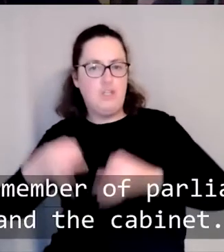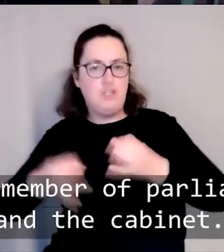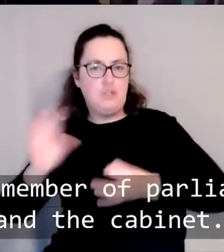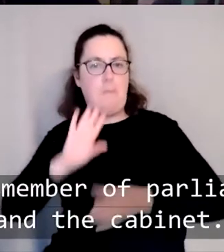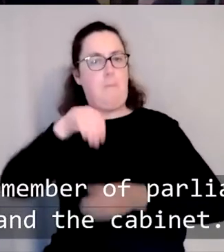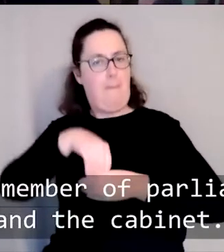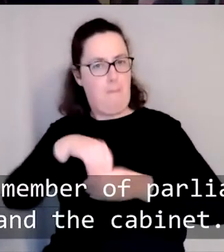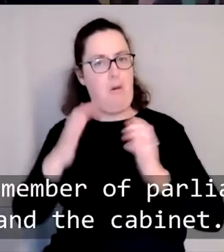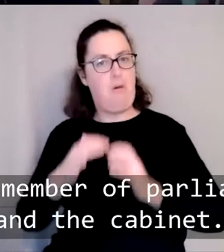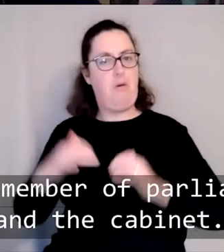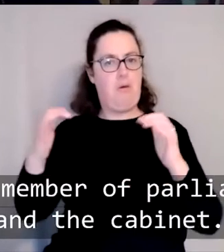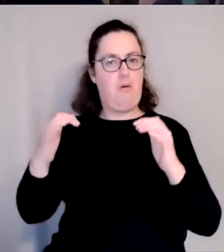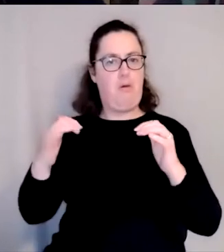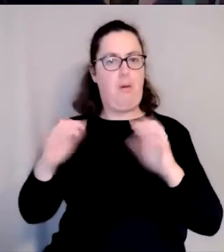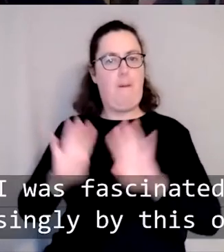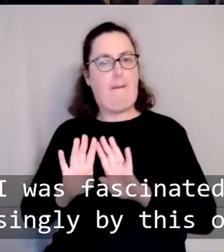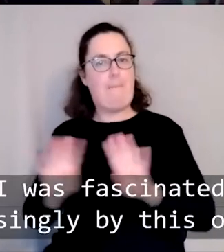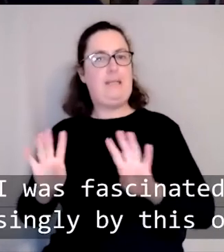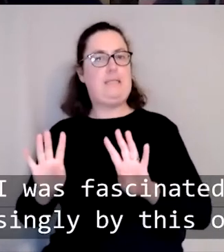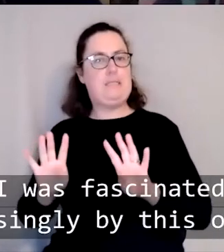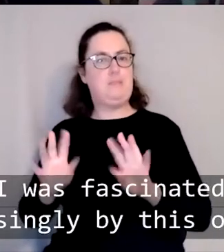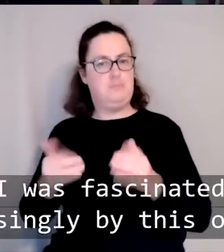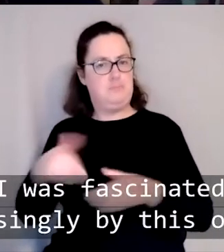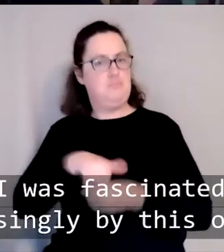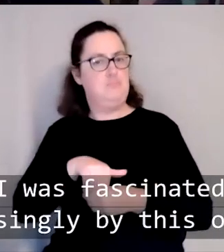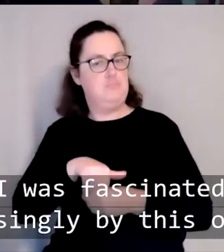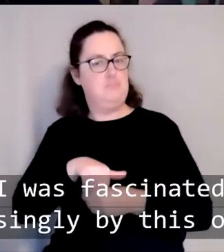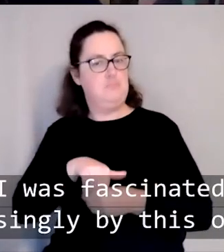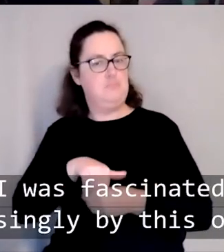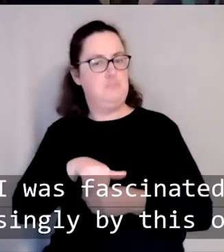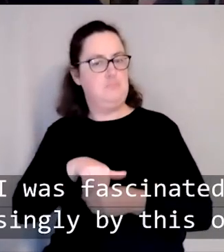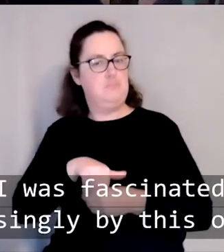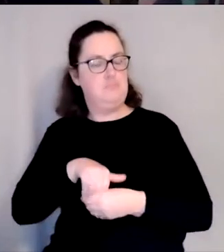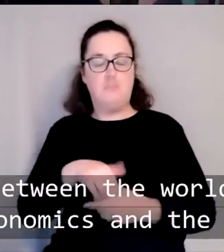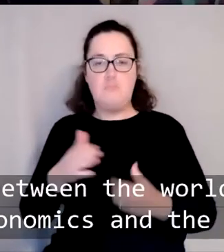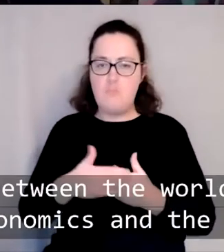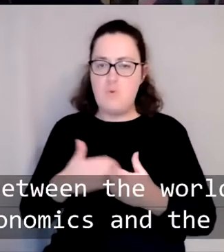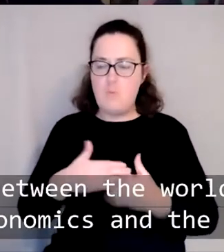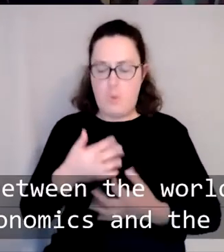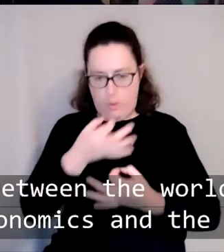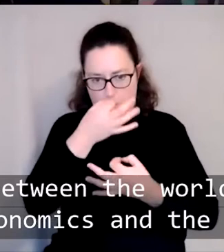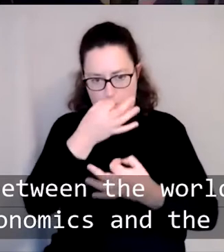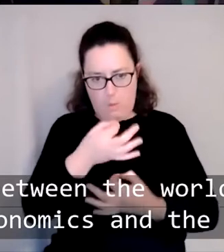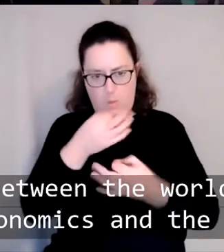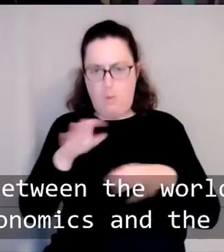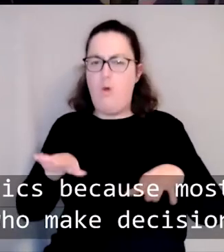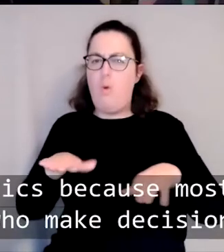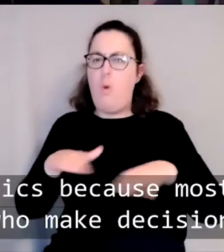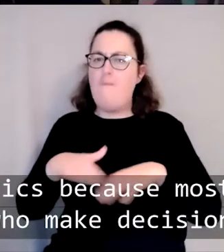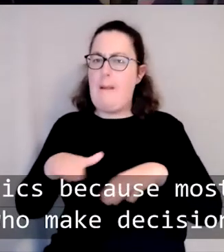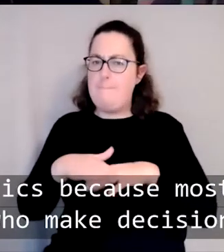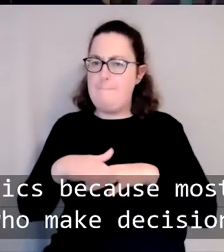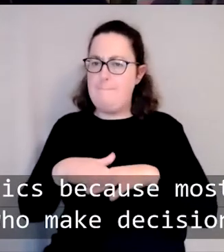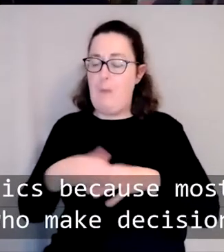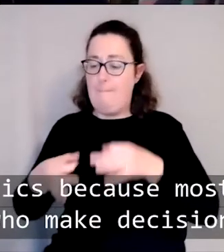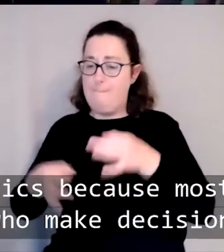of parliament and in the cabinet. And I was fascinated increasingly by this overlap between the world of economics and the world of